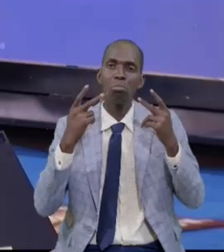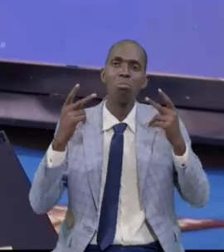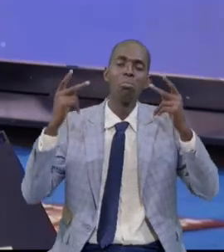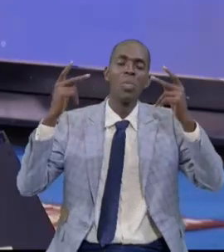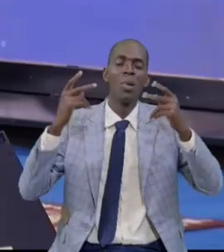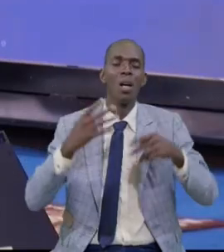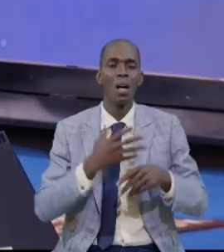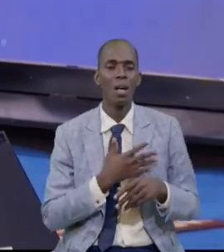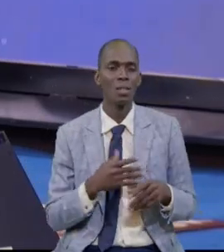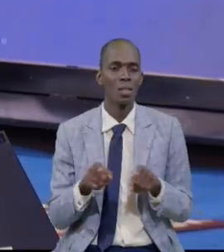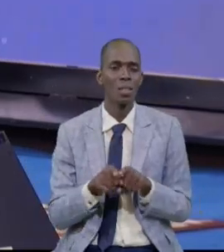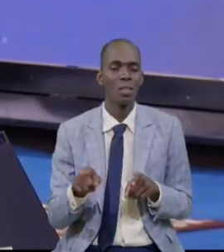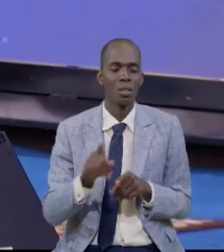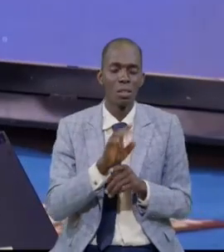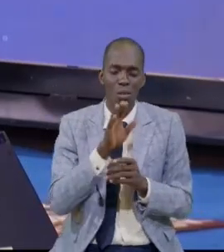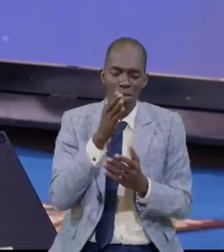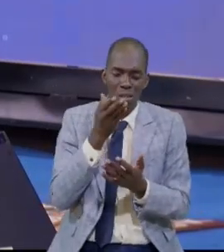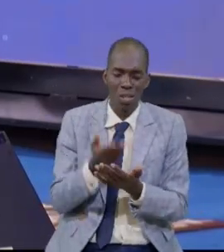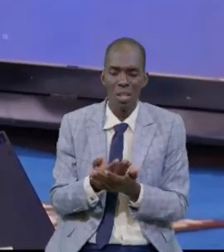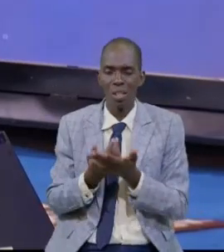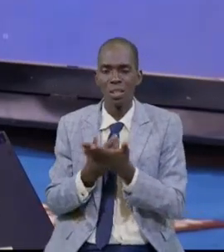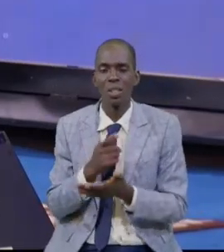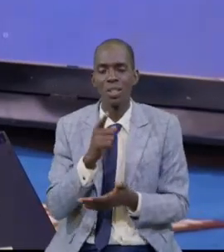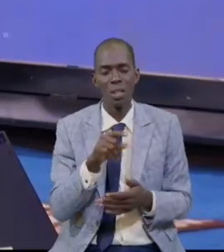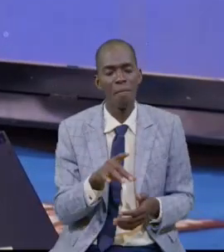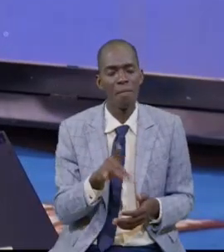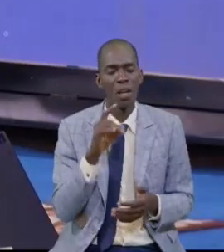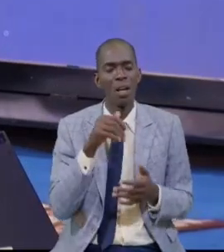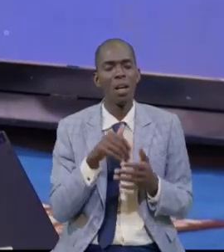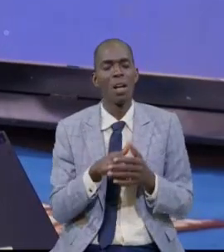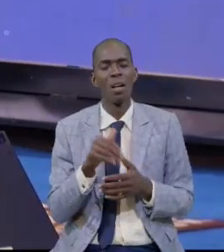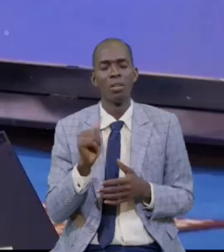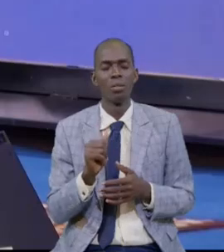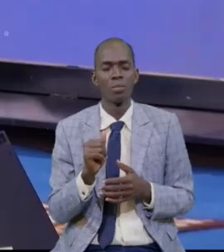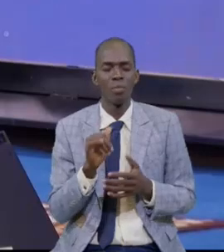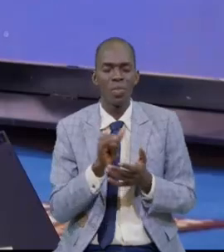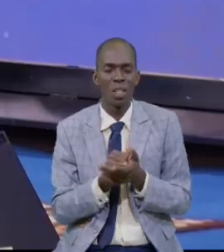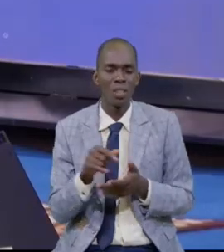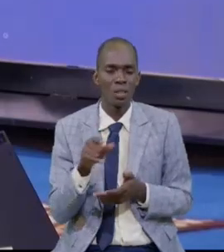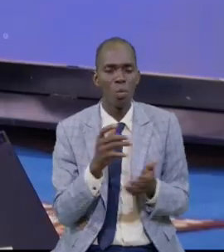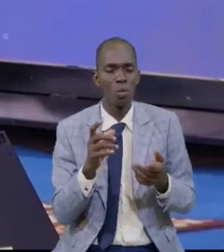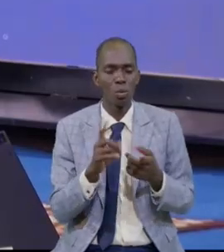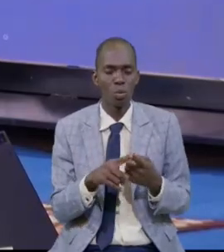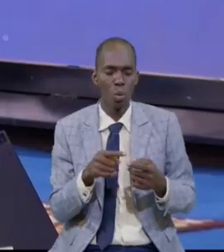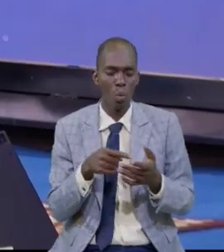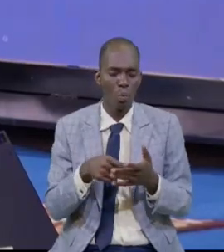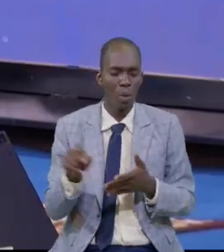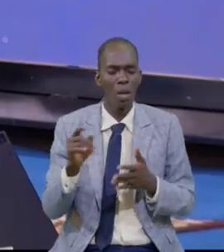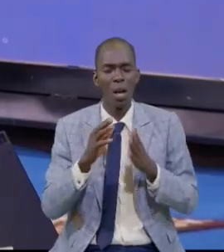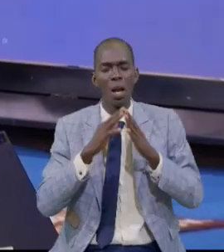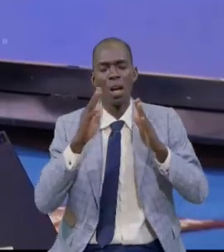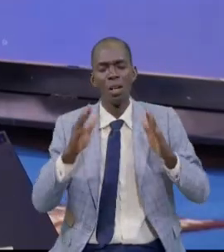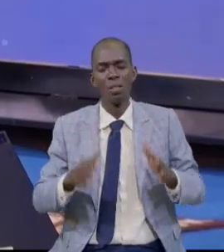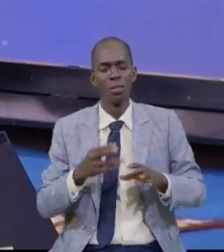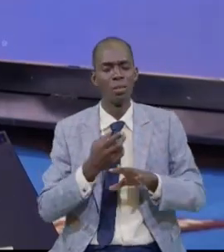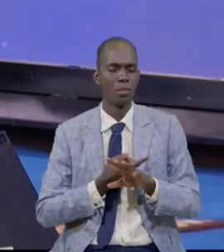they discover that even to pay house rent, and to feed yourself, and